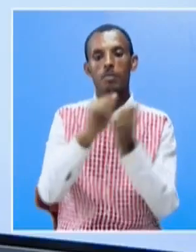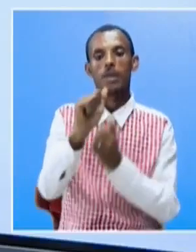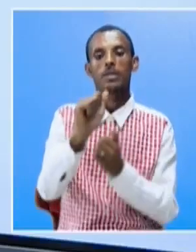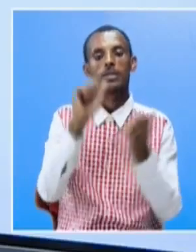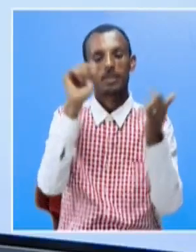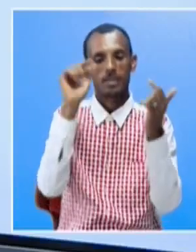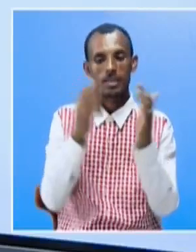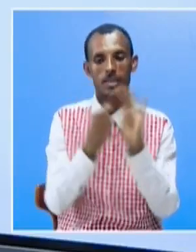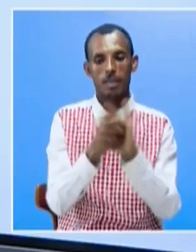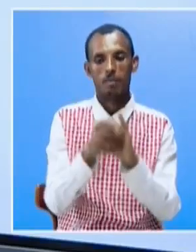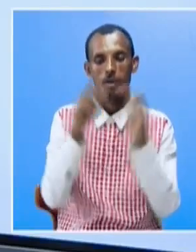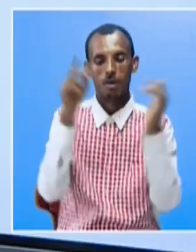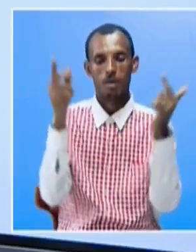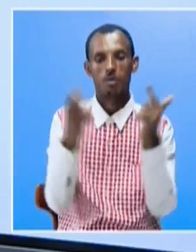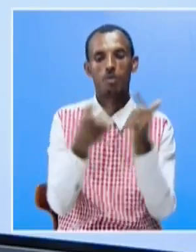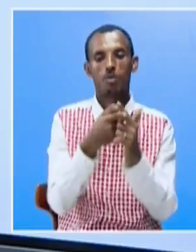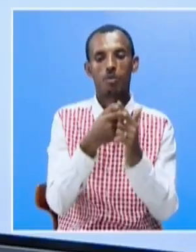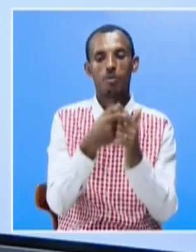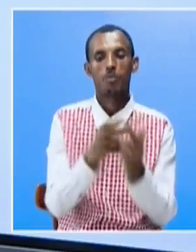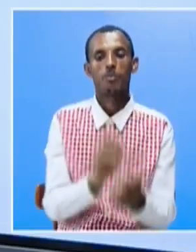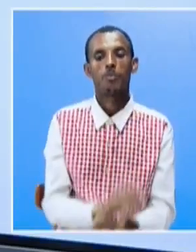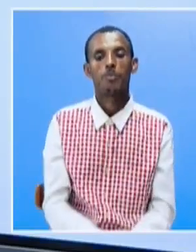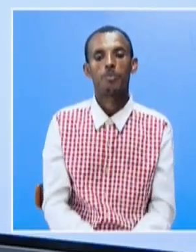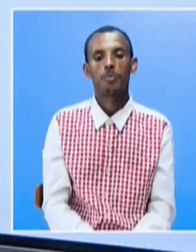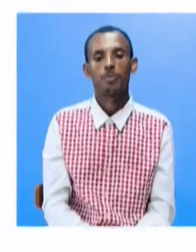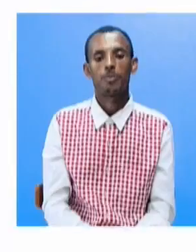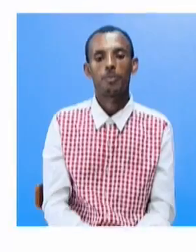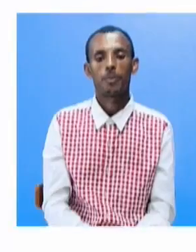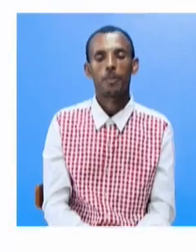example. Example 2.